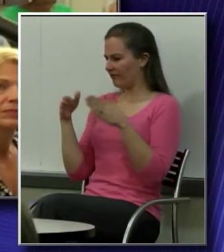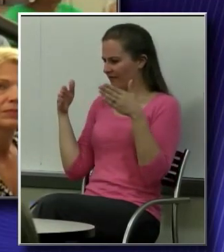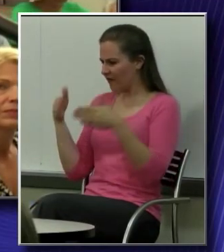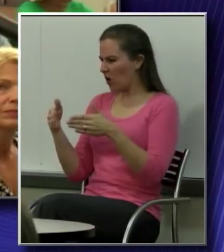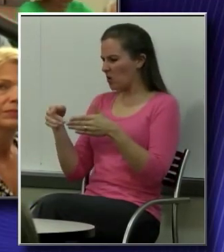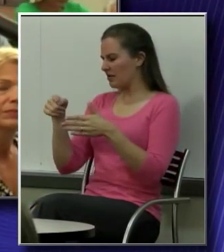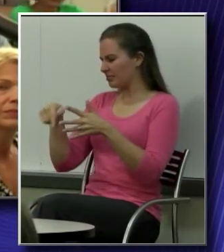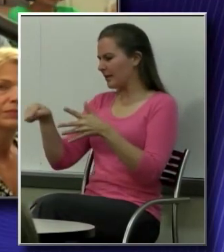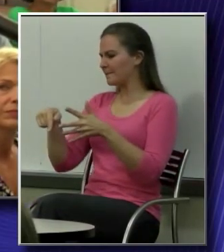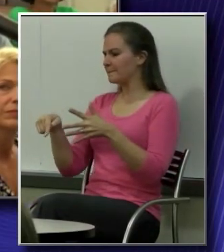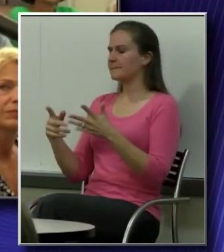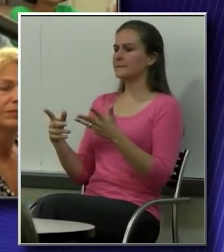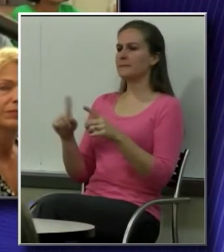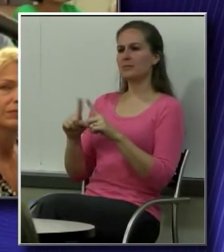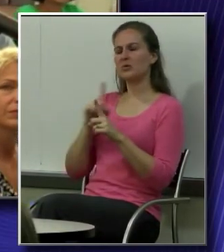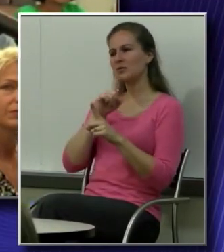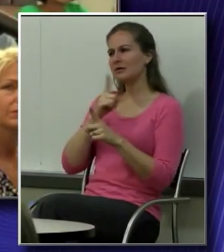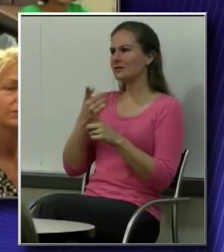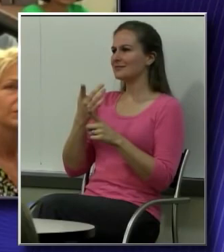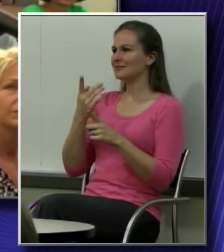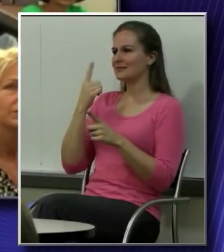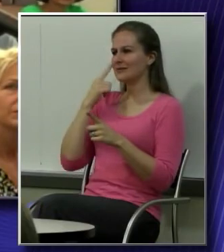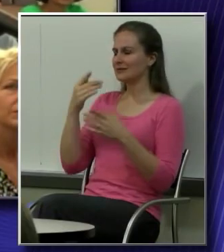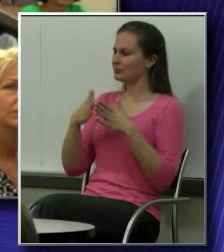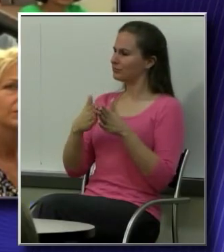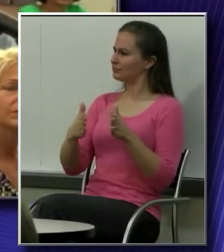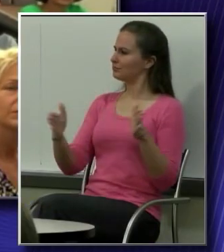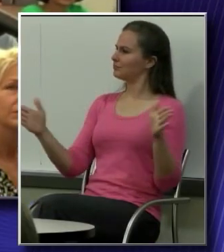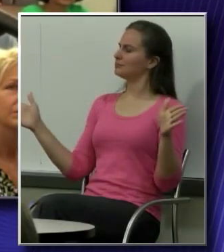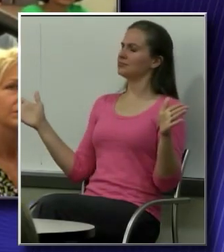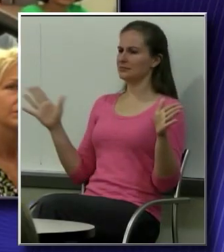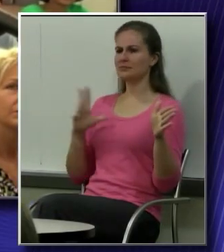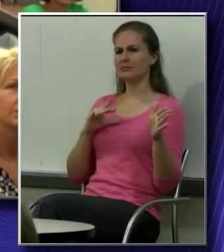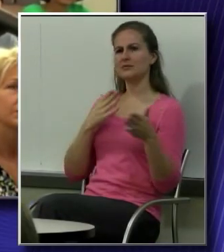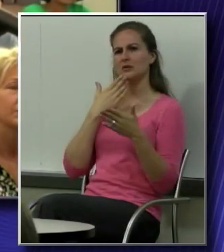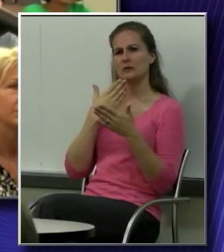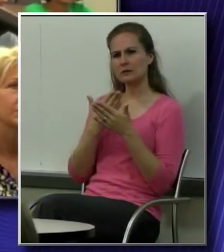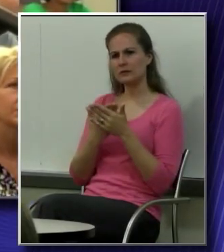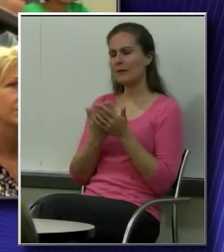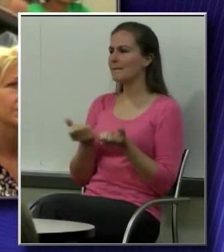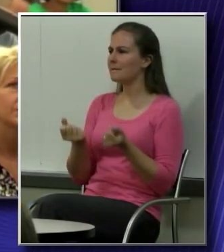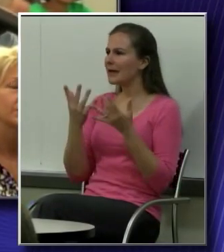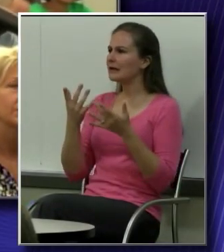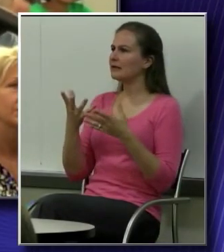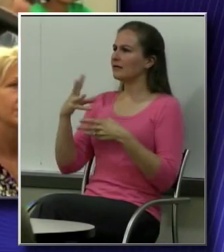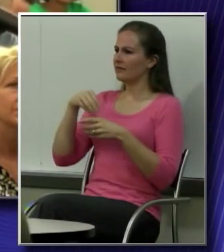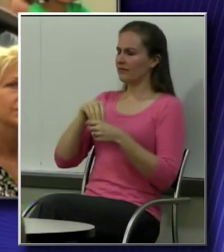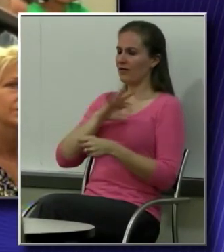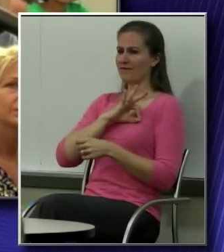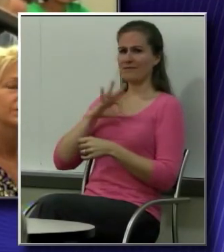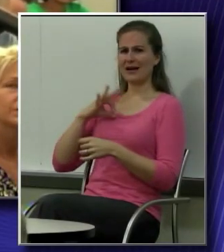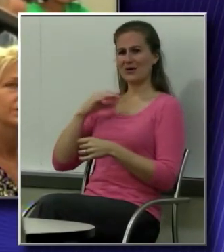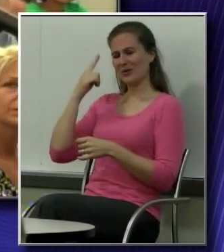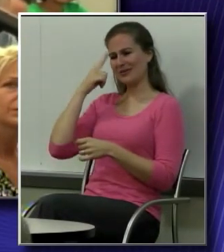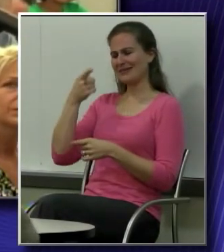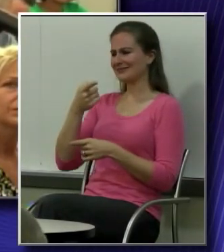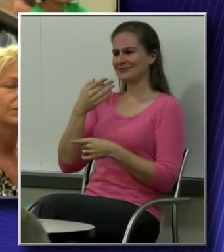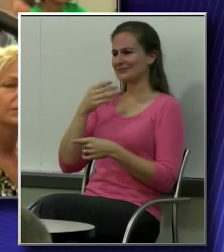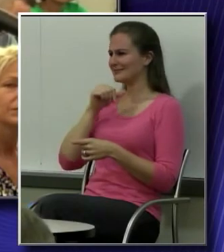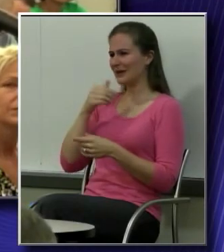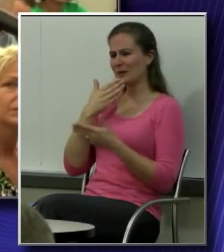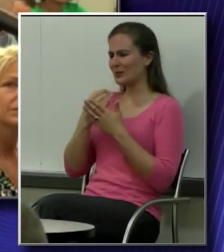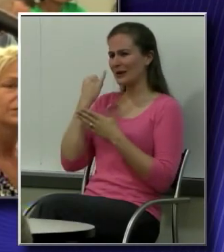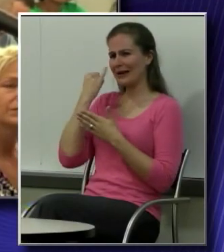rage and the vogue in searches at most institutions today. But I think there are many of us, particularly in the faculty, who feel that's a bad idea.